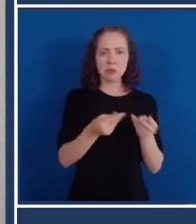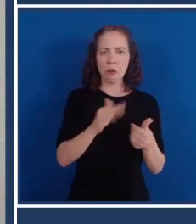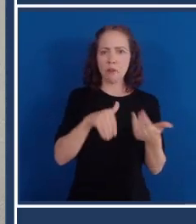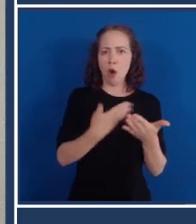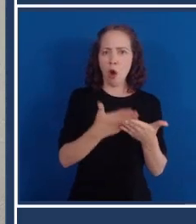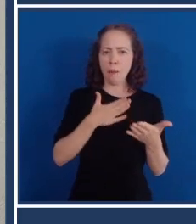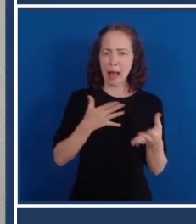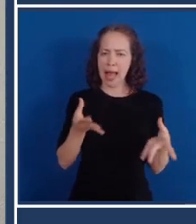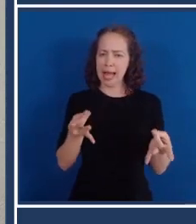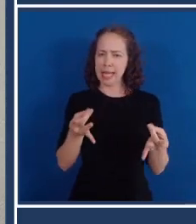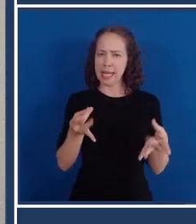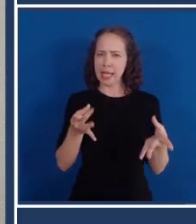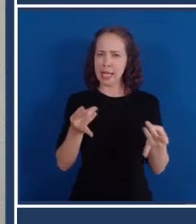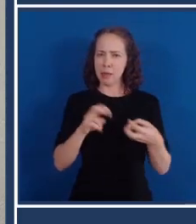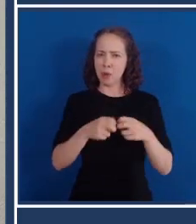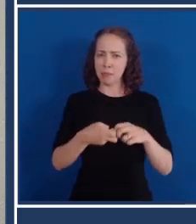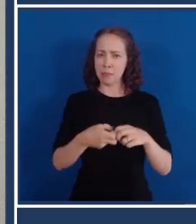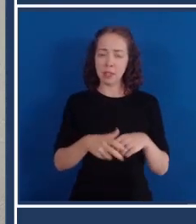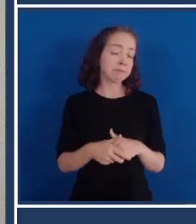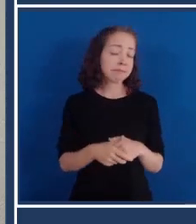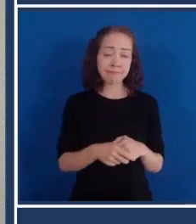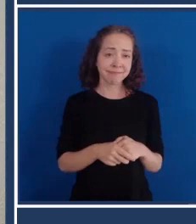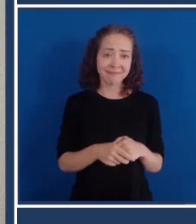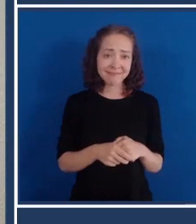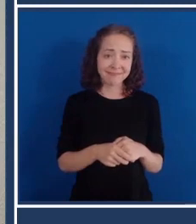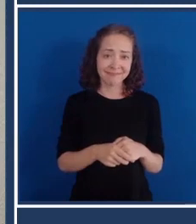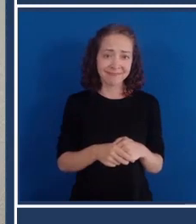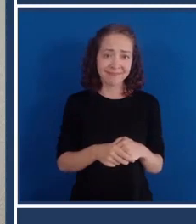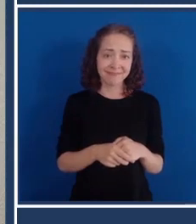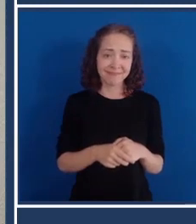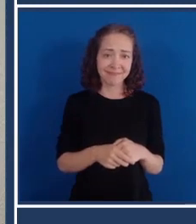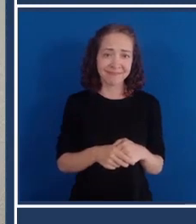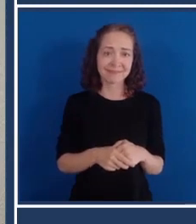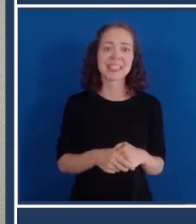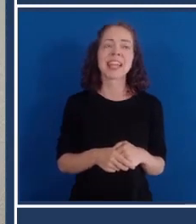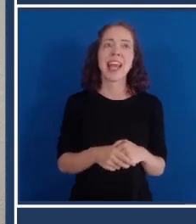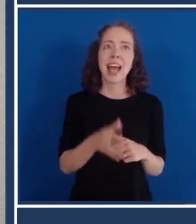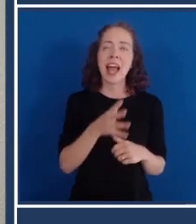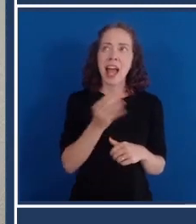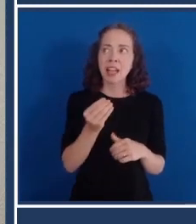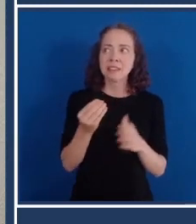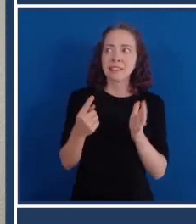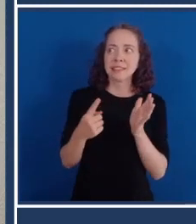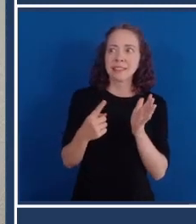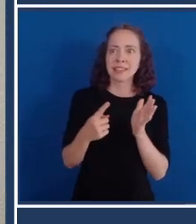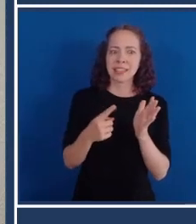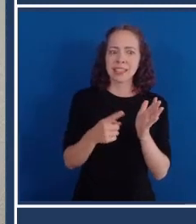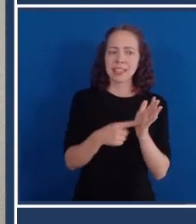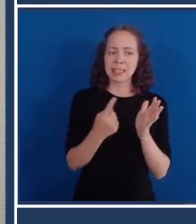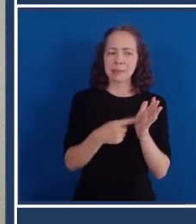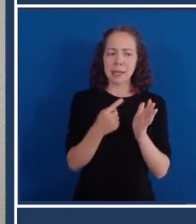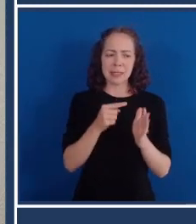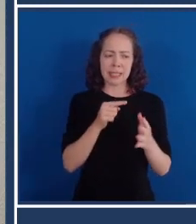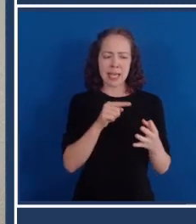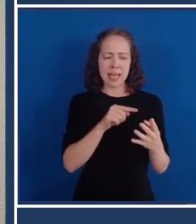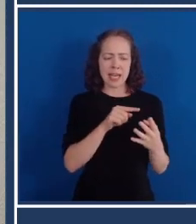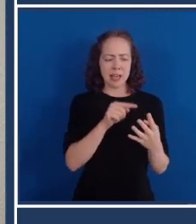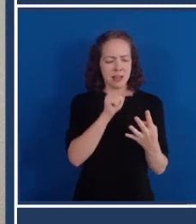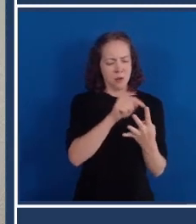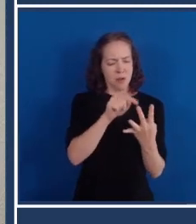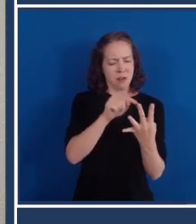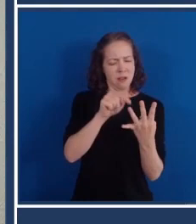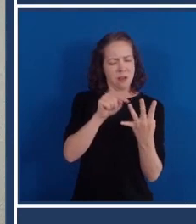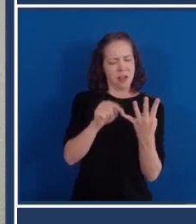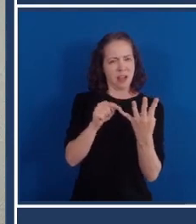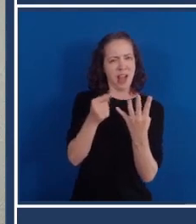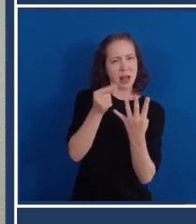don't always resolve. Individual principles can also be in tension with one another, and we need to